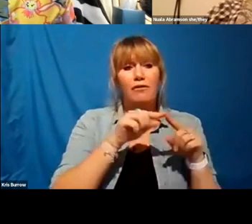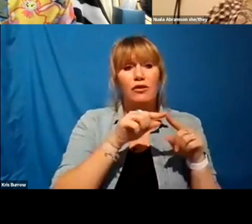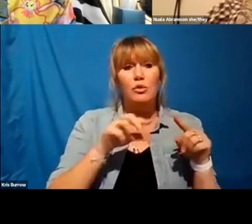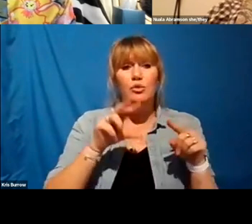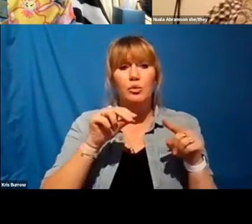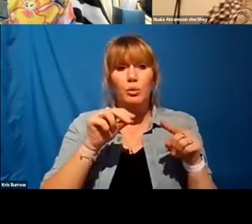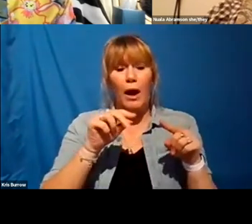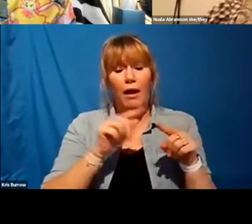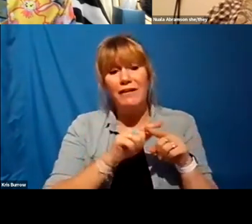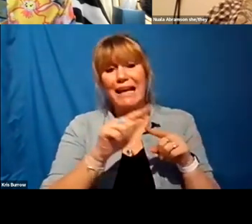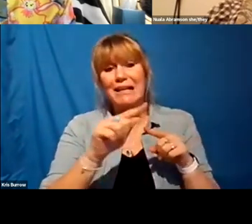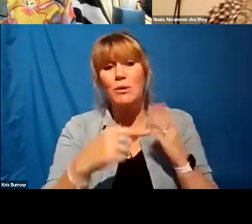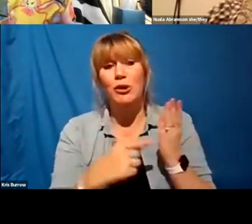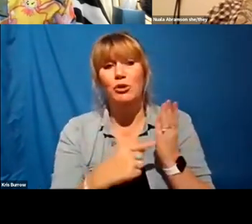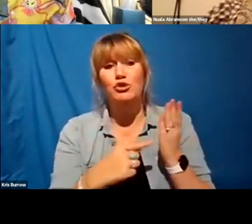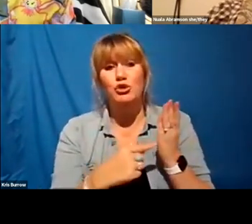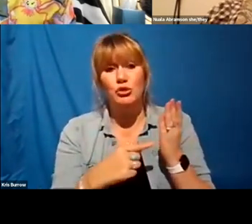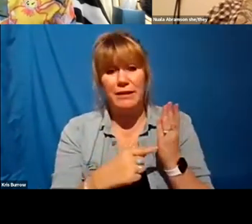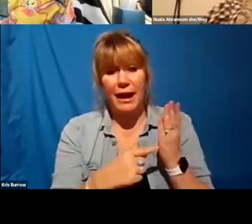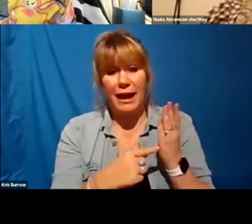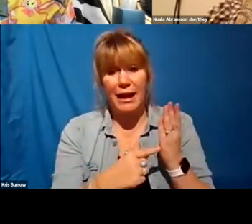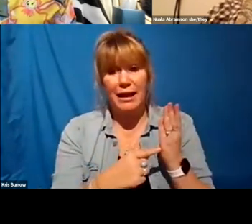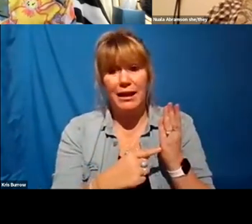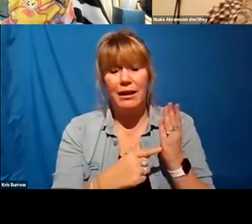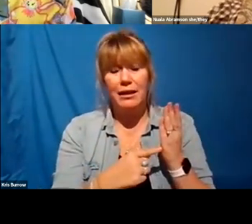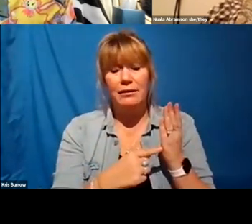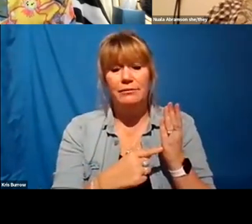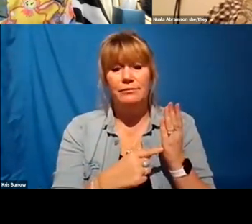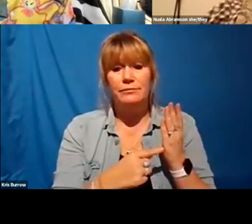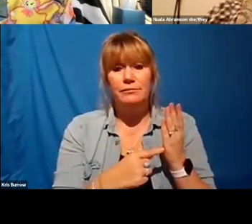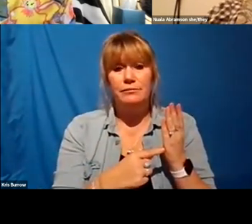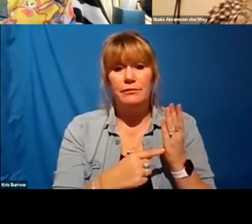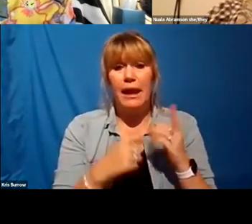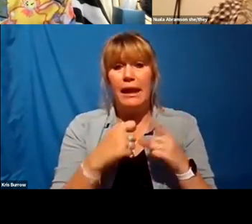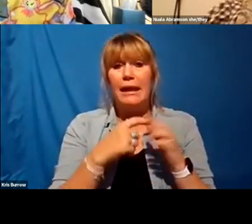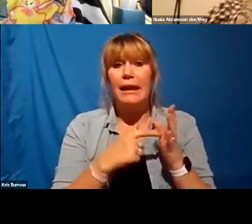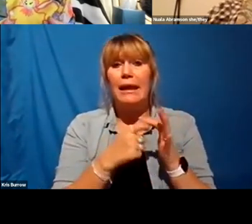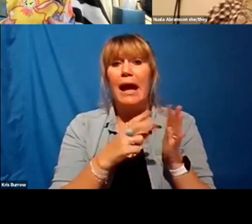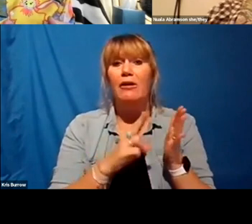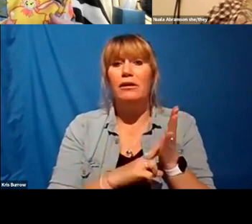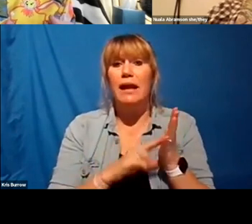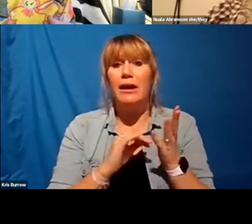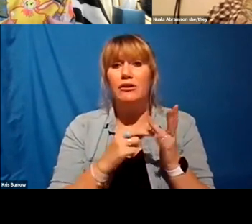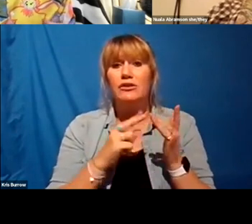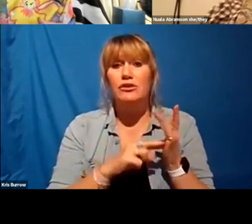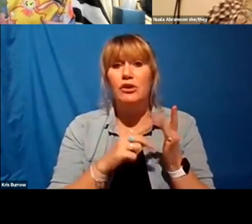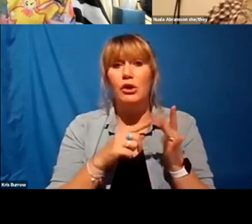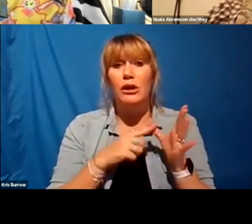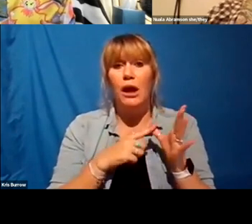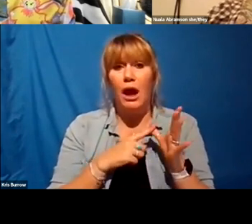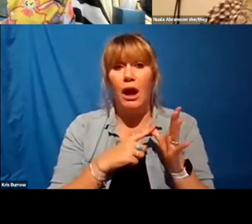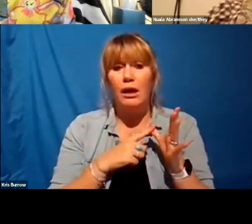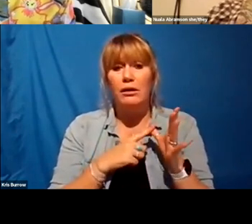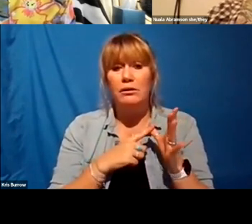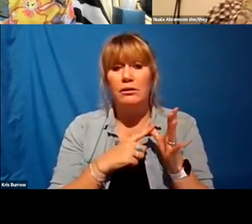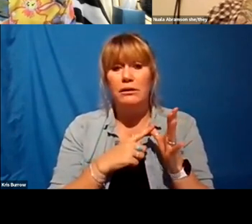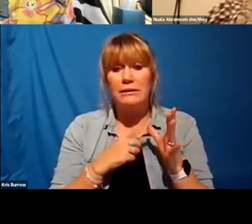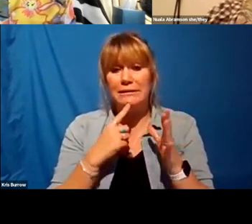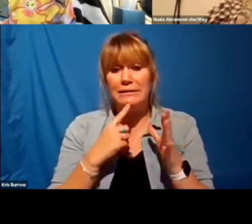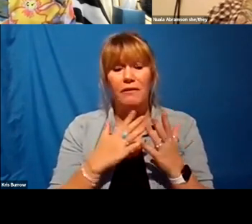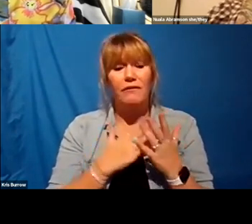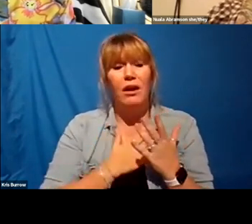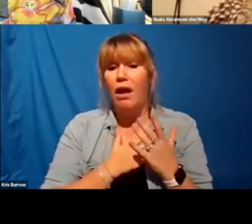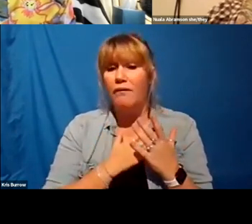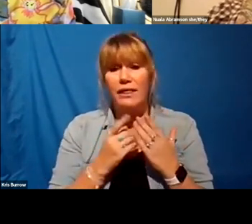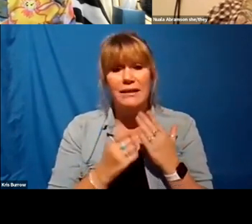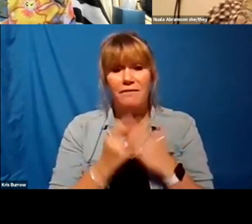o'clock next Tuesday. I think Karen and Sonia sum it up. Karen says, I've loved this event,